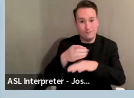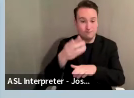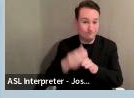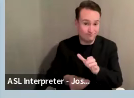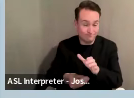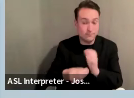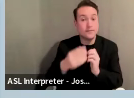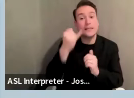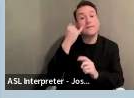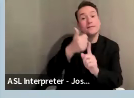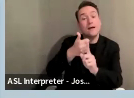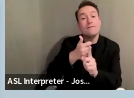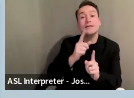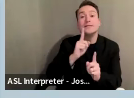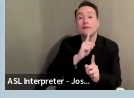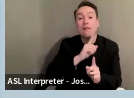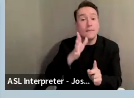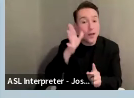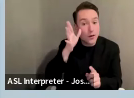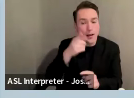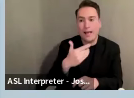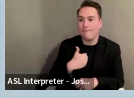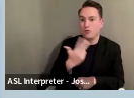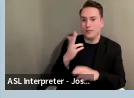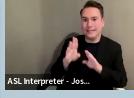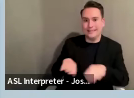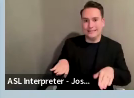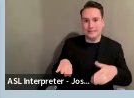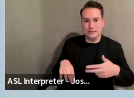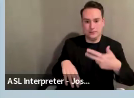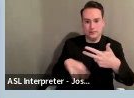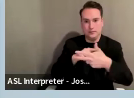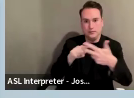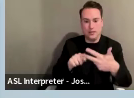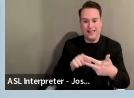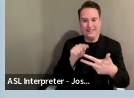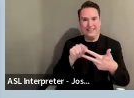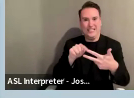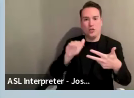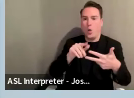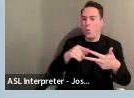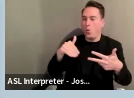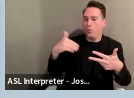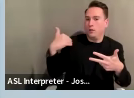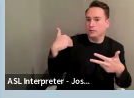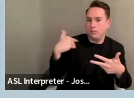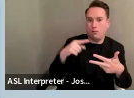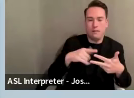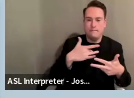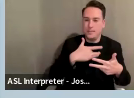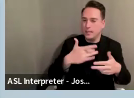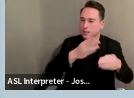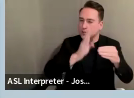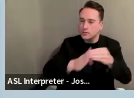you're a single parent and you have 3 children and your middle child is extremely responsible and is a get it done kind